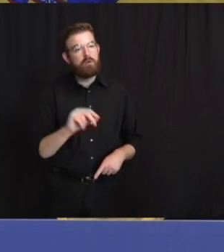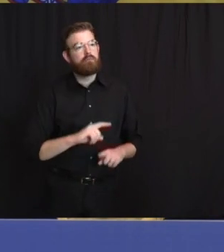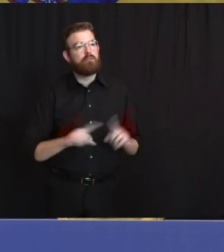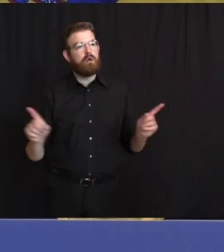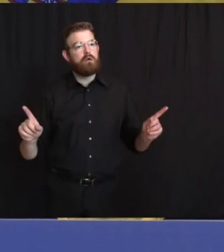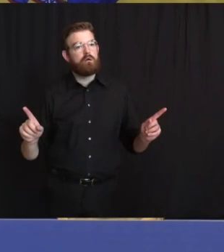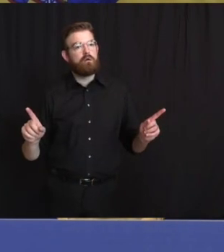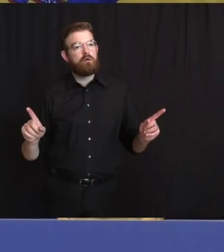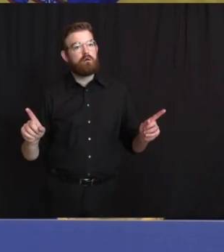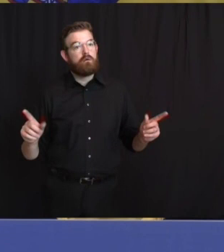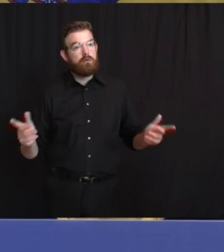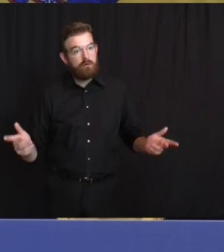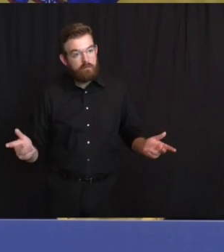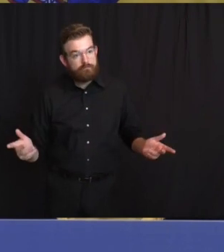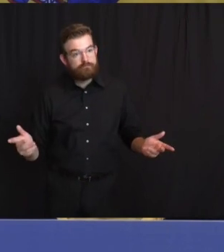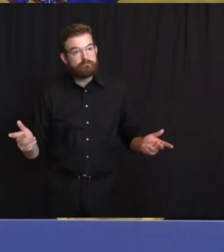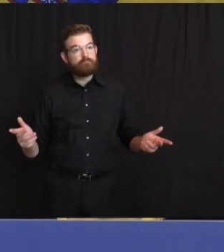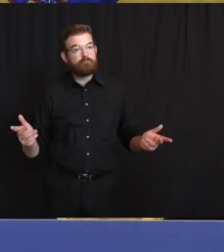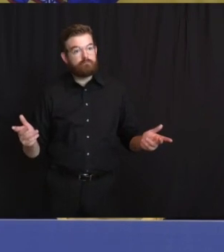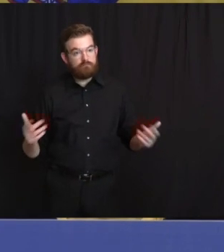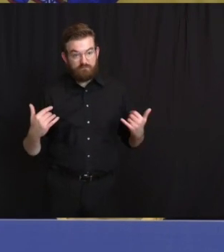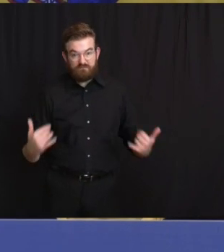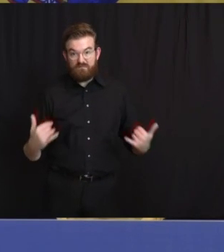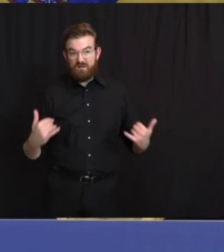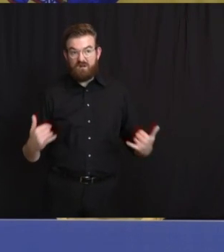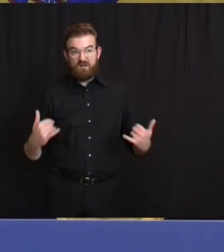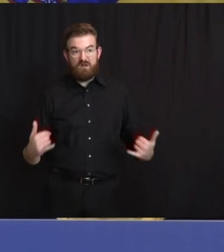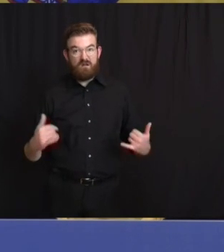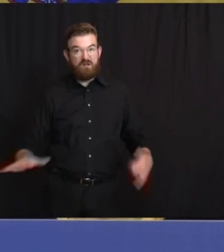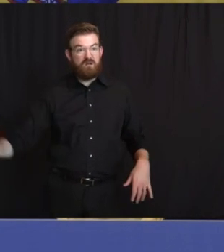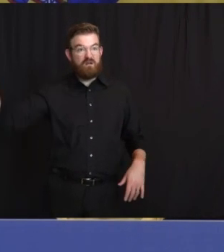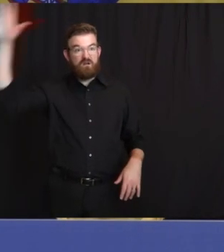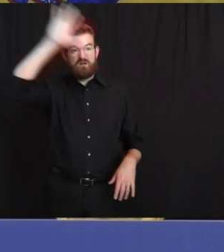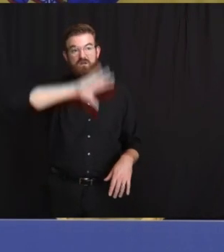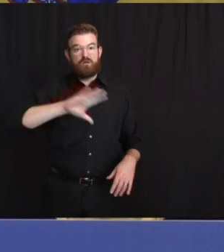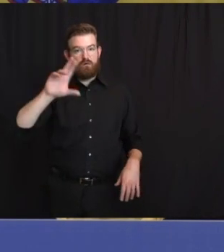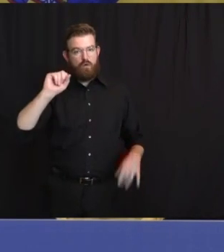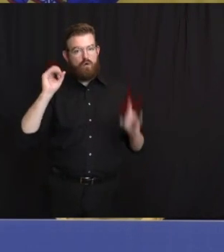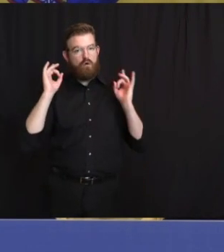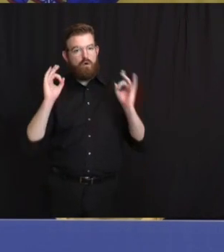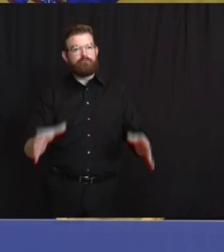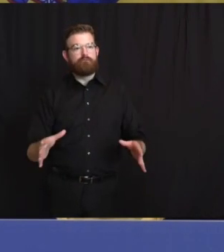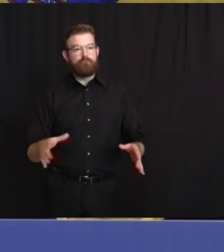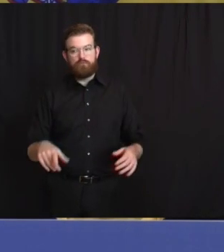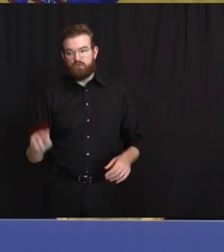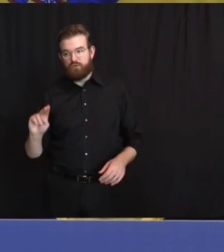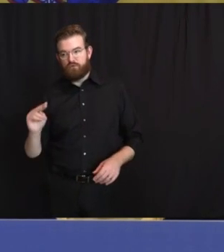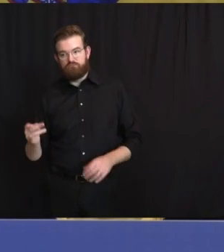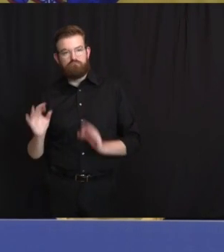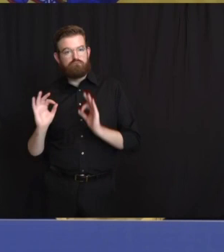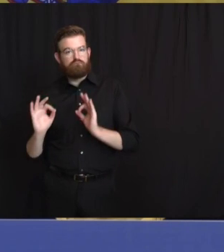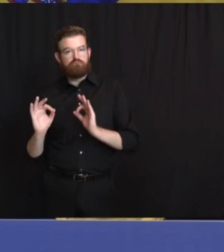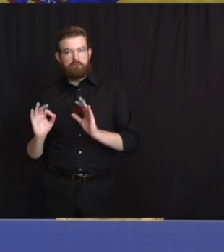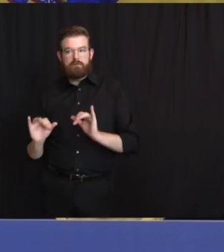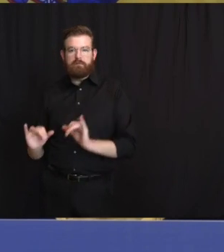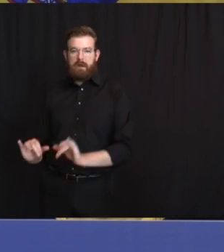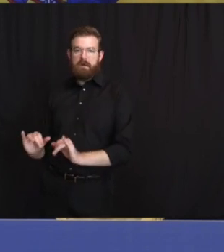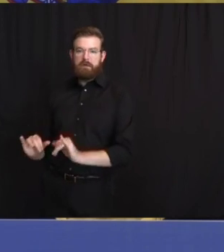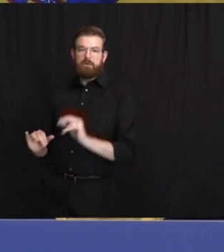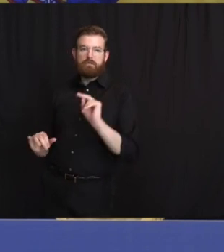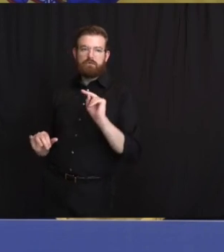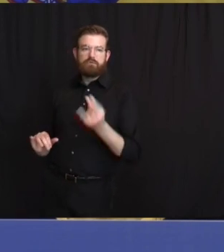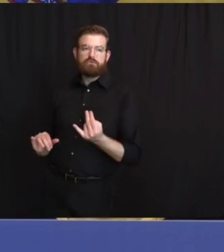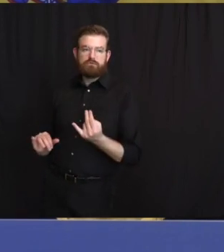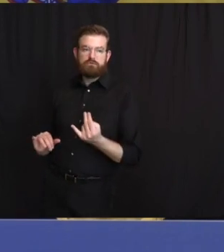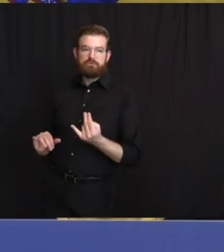unprecedented time, that's probably the right move. It allows us to enjoy together the